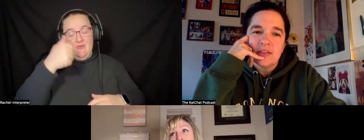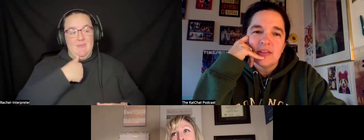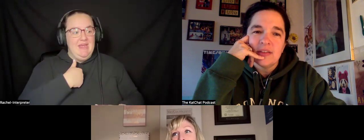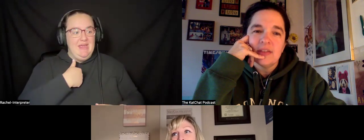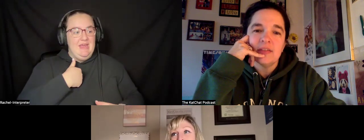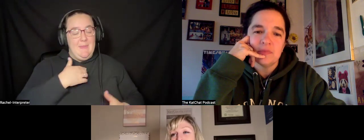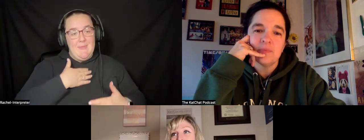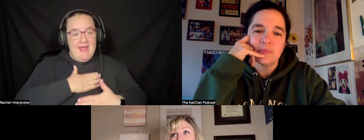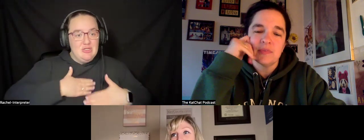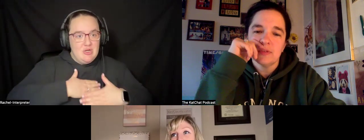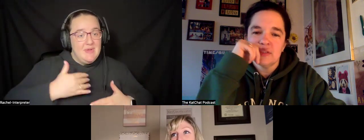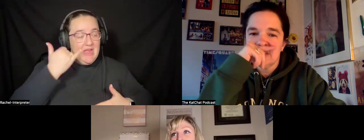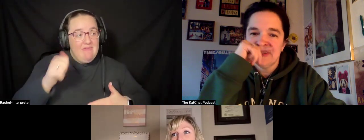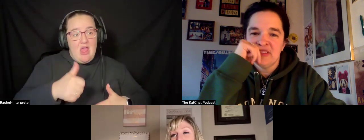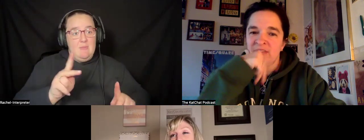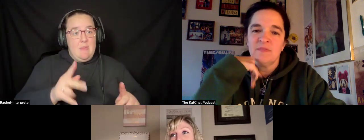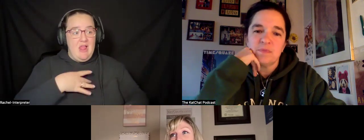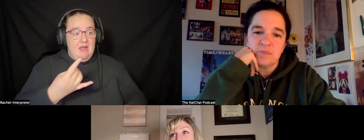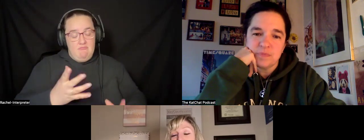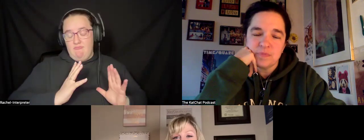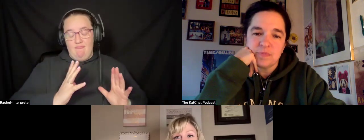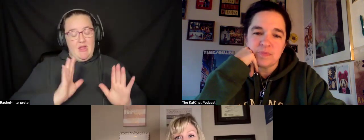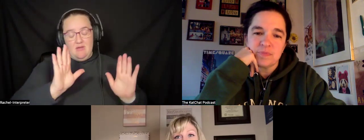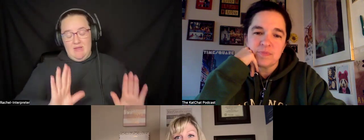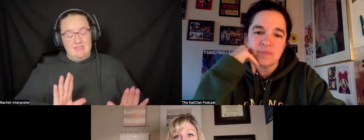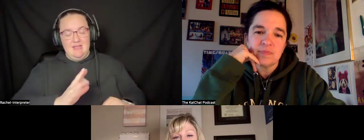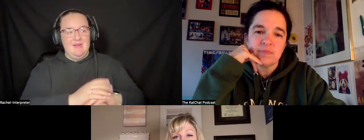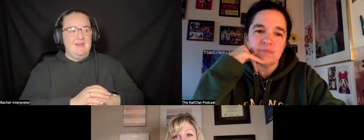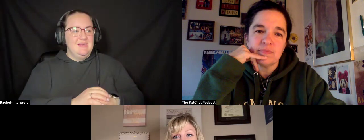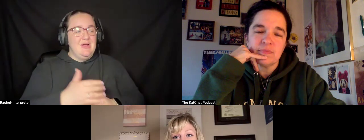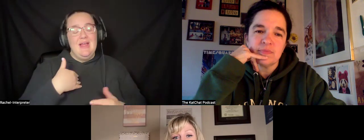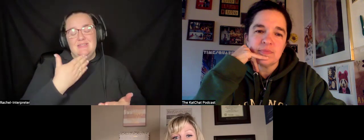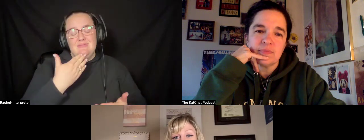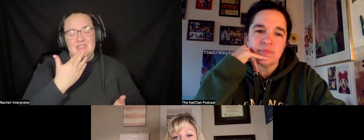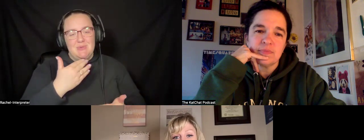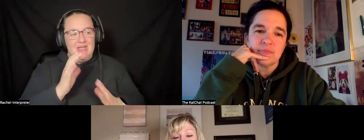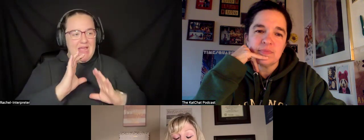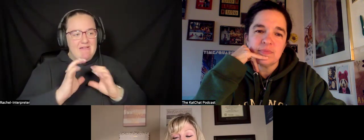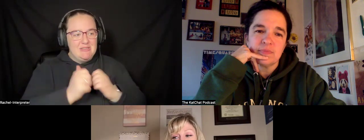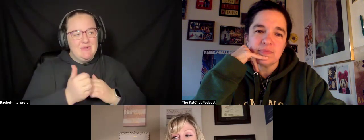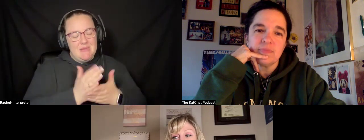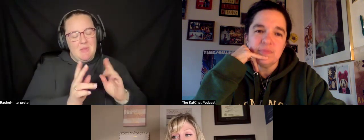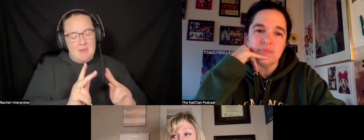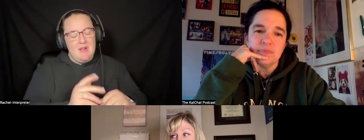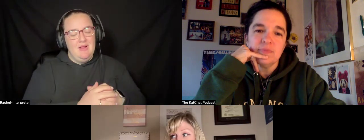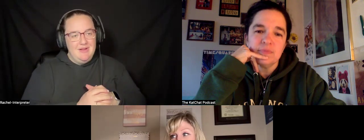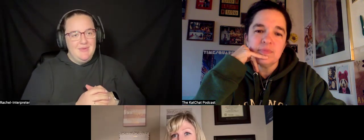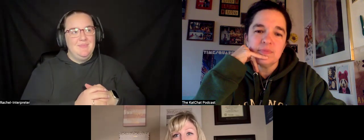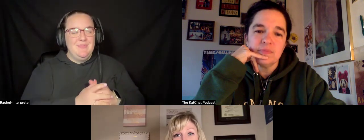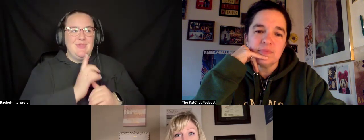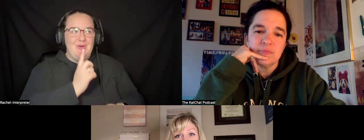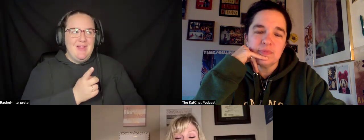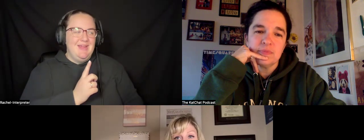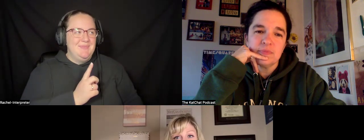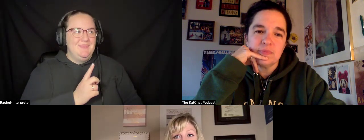that's great. And so I had some really sweet conversations with some of them. But really, I think it's